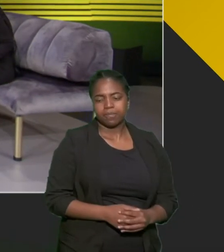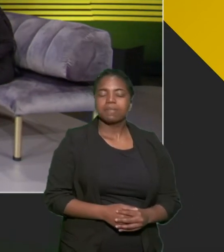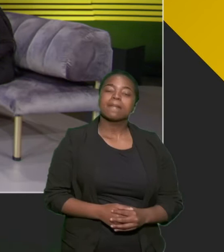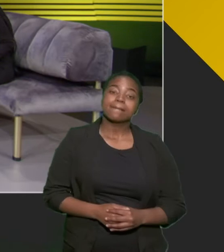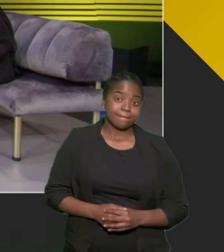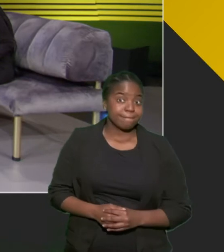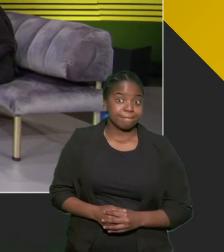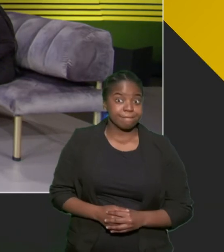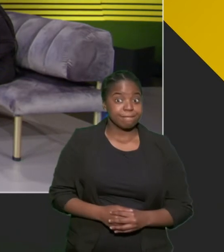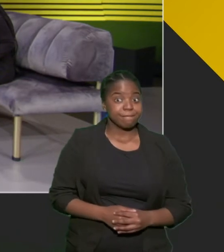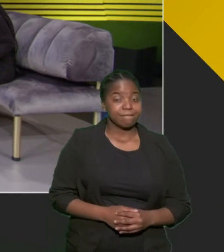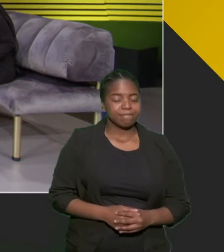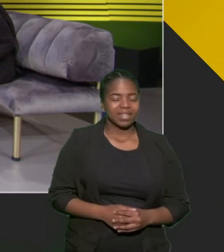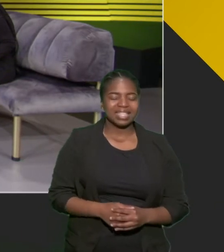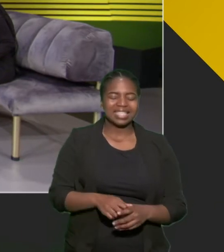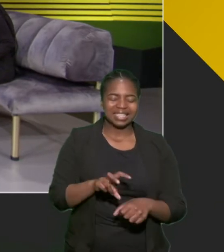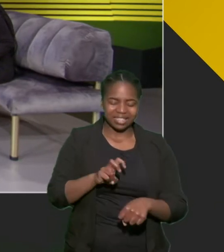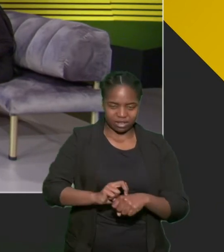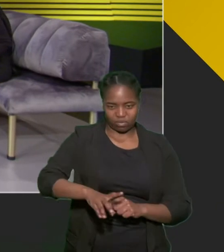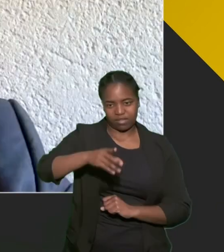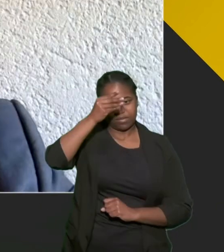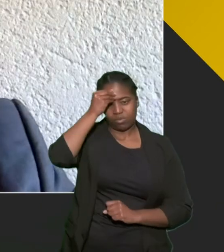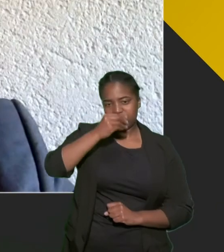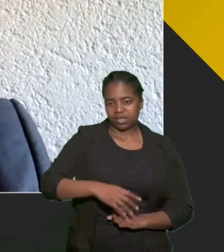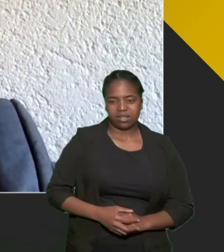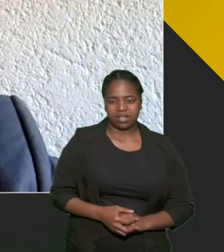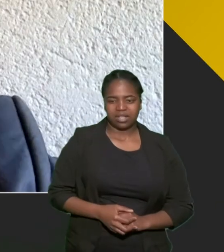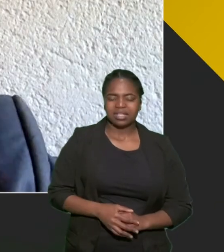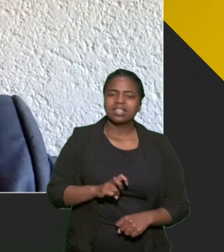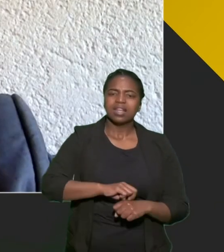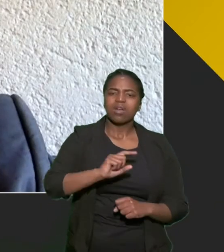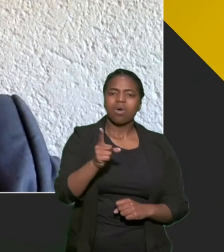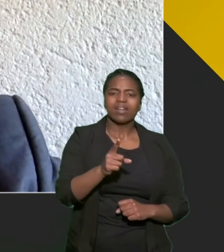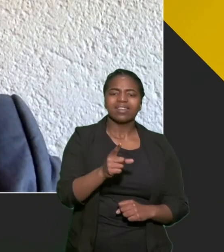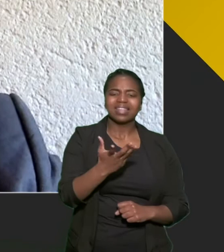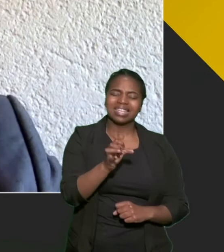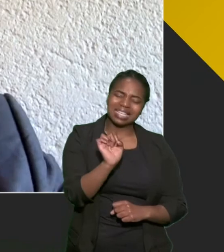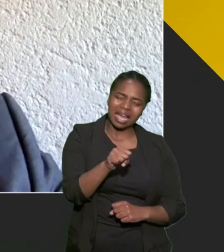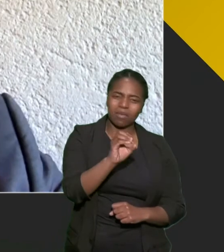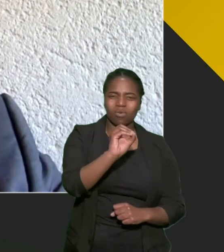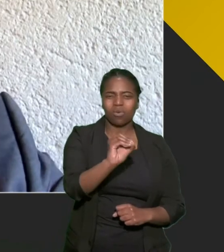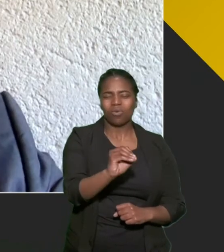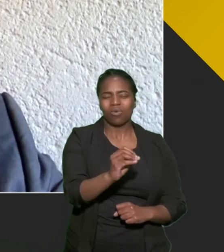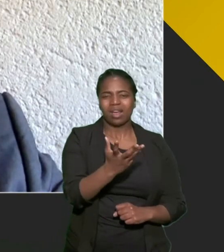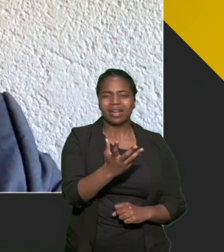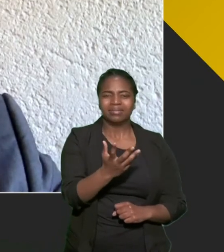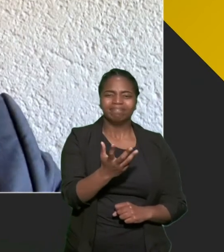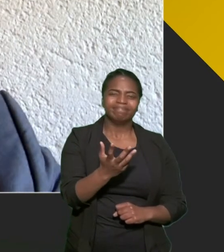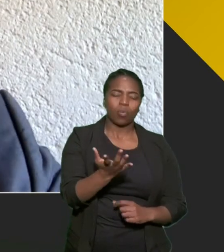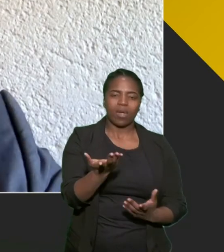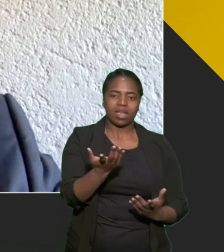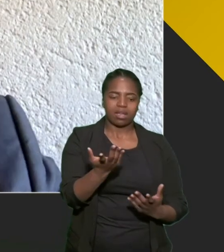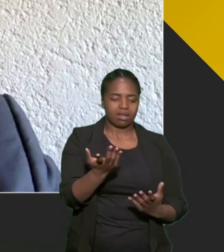Yeah, kumele sifundisane. This is what I'm saying. Ukuthi we need to get past that point. That point does exist, and we need to find ways